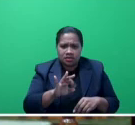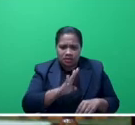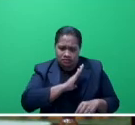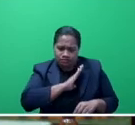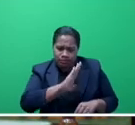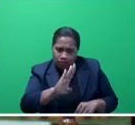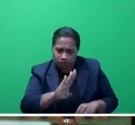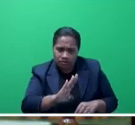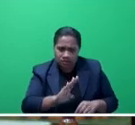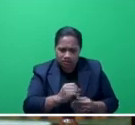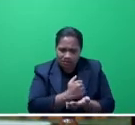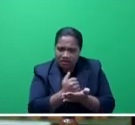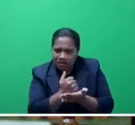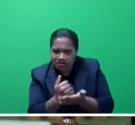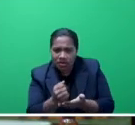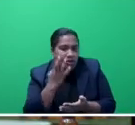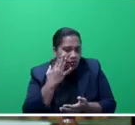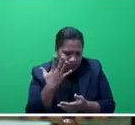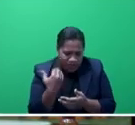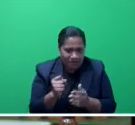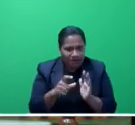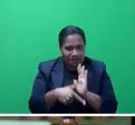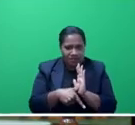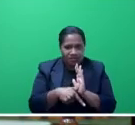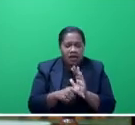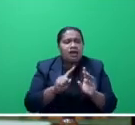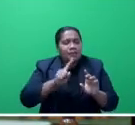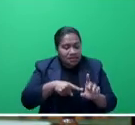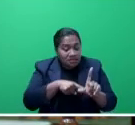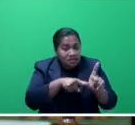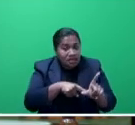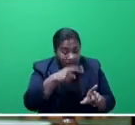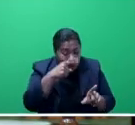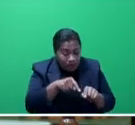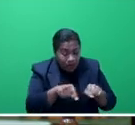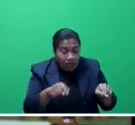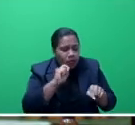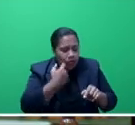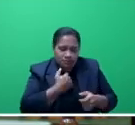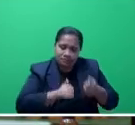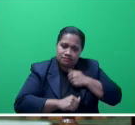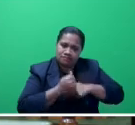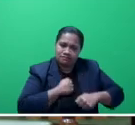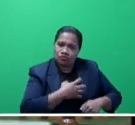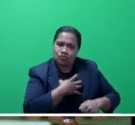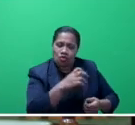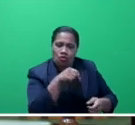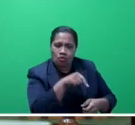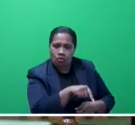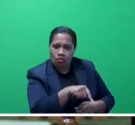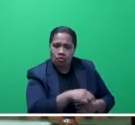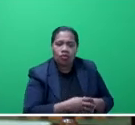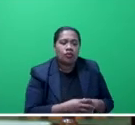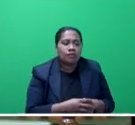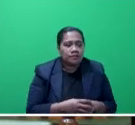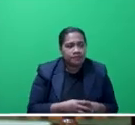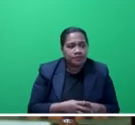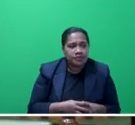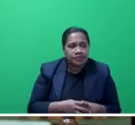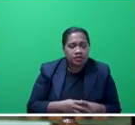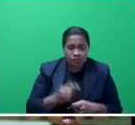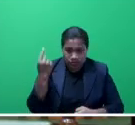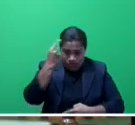chance. It is the young people, Mr. Speaker, sir, who would suffer most from that travesty. We've spoken at length tonight about the